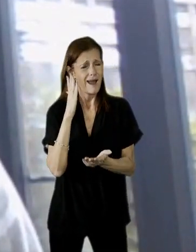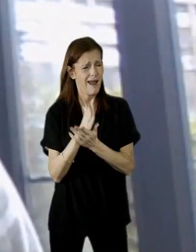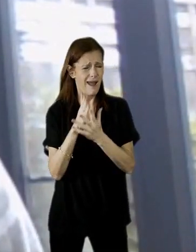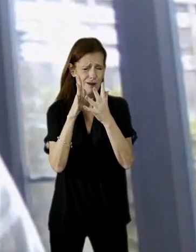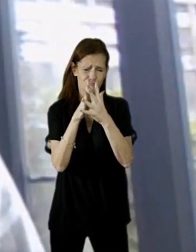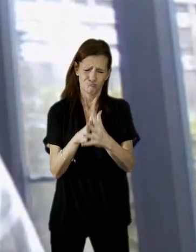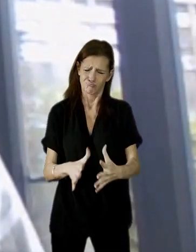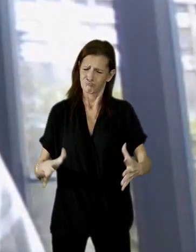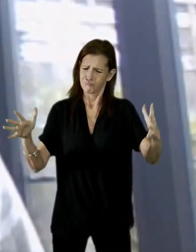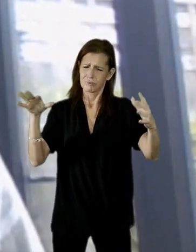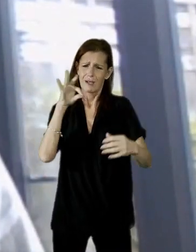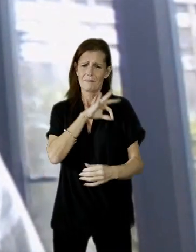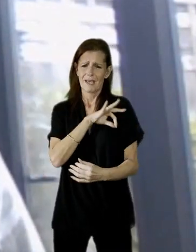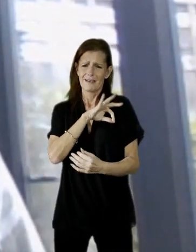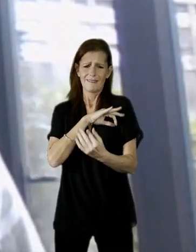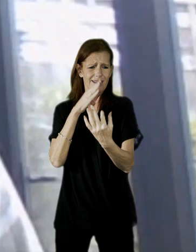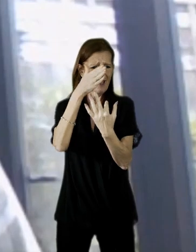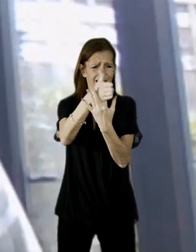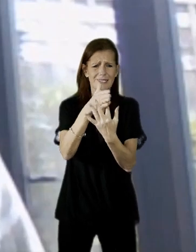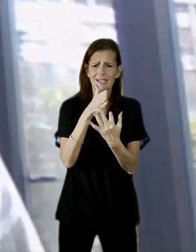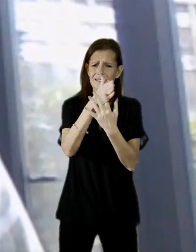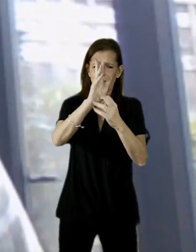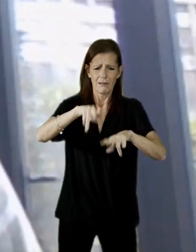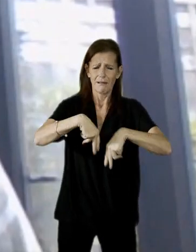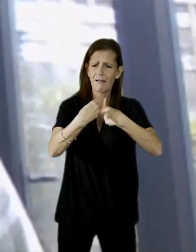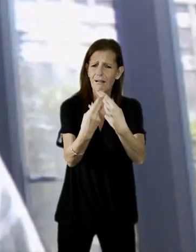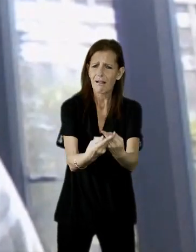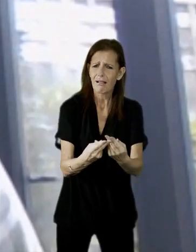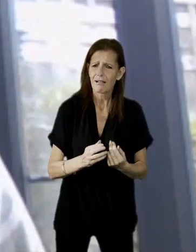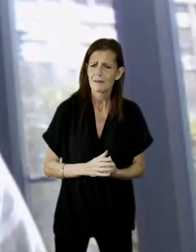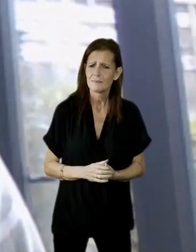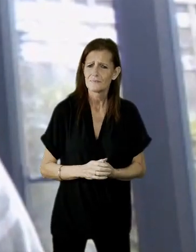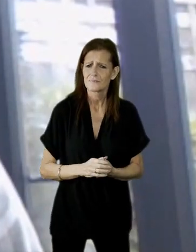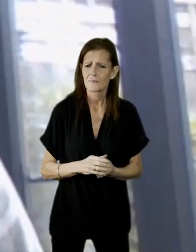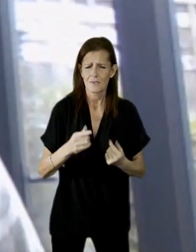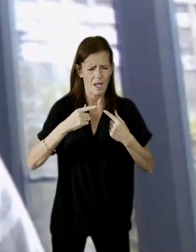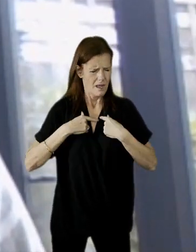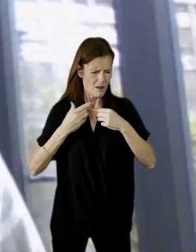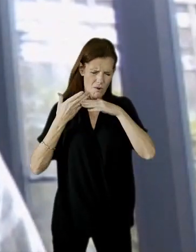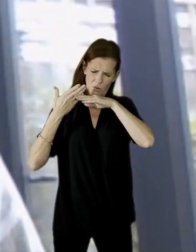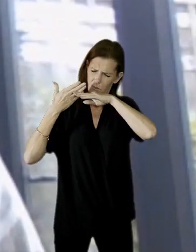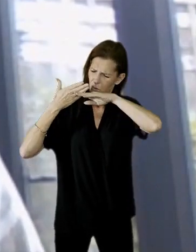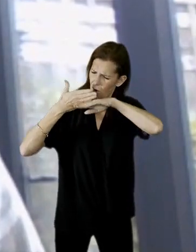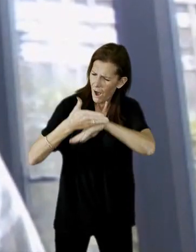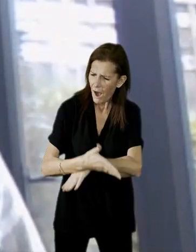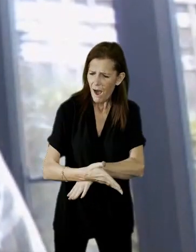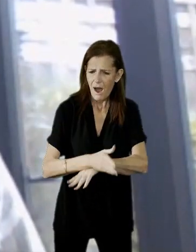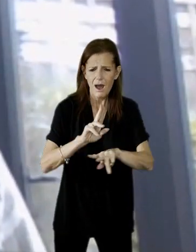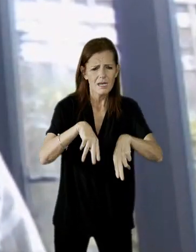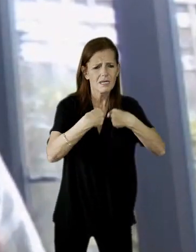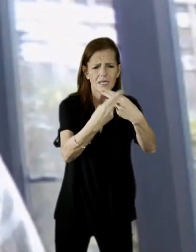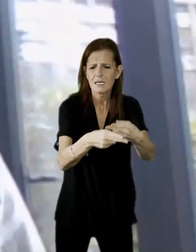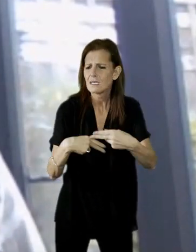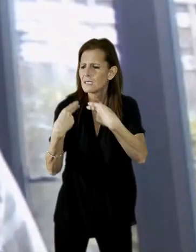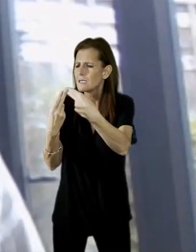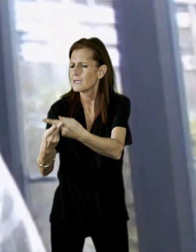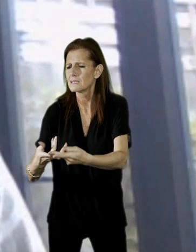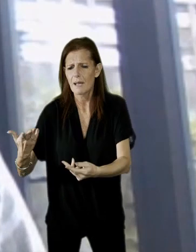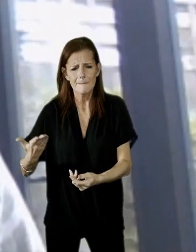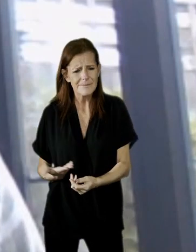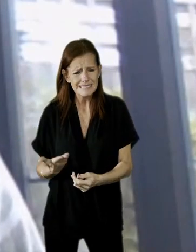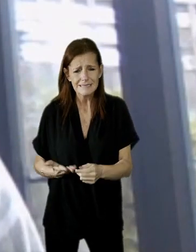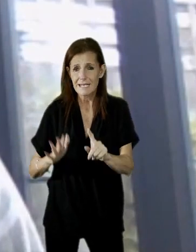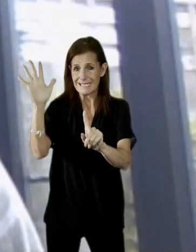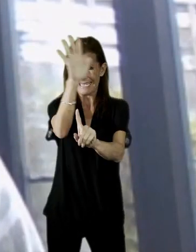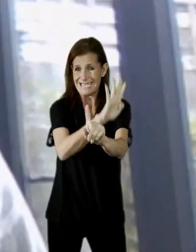destinations. So we're working hard with destinations and tourism businesses across the country to make sure they understand the value